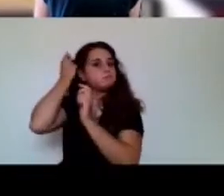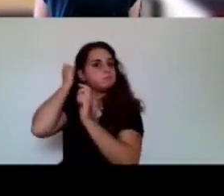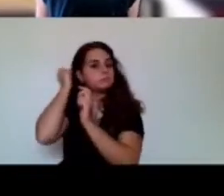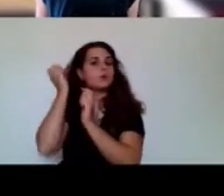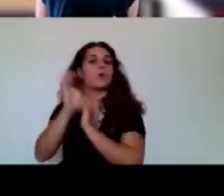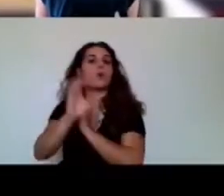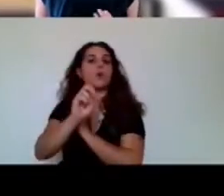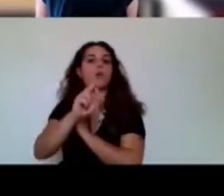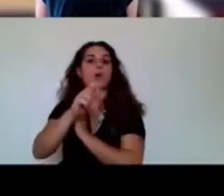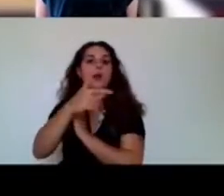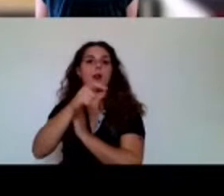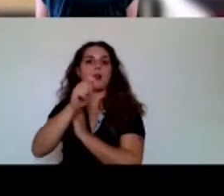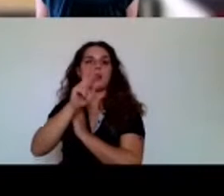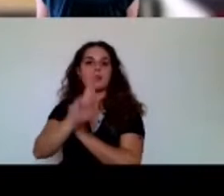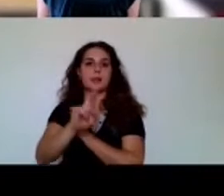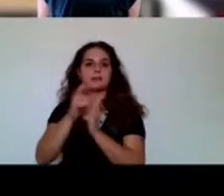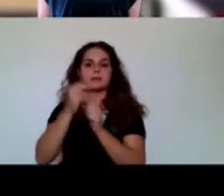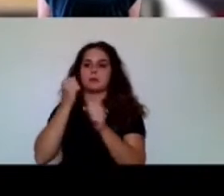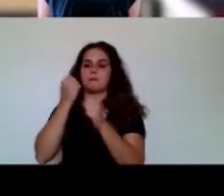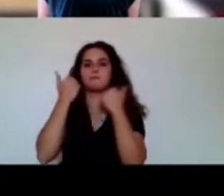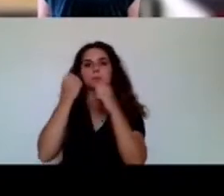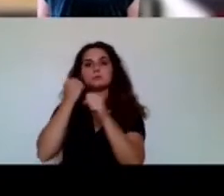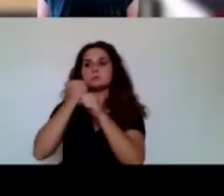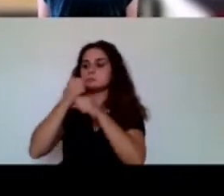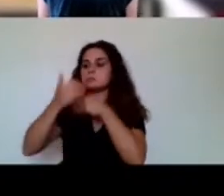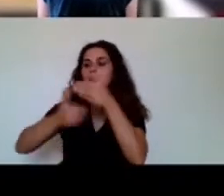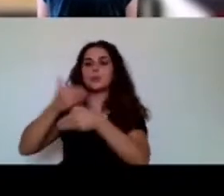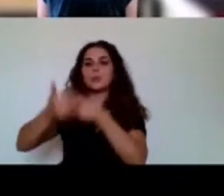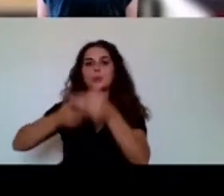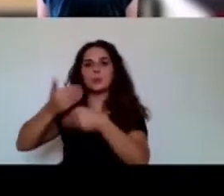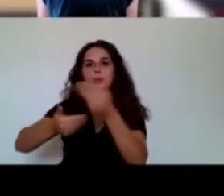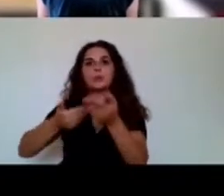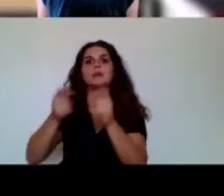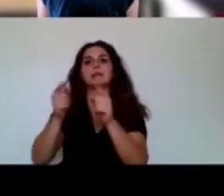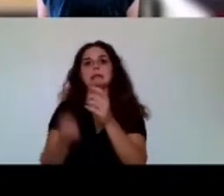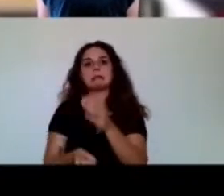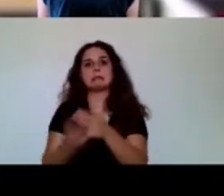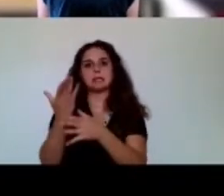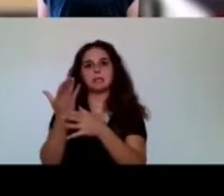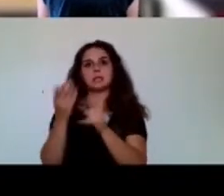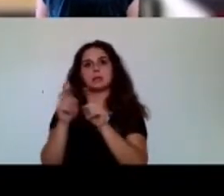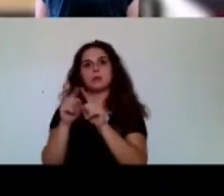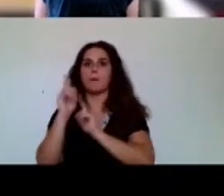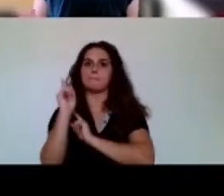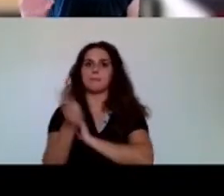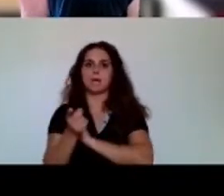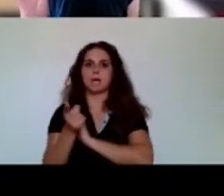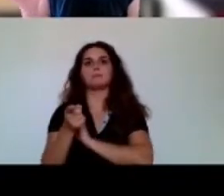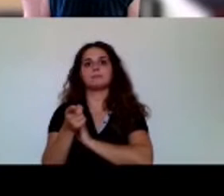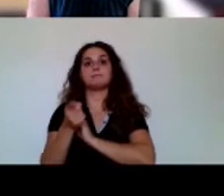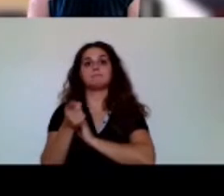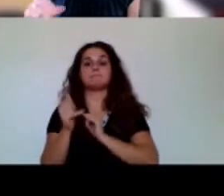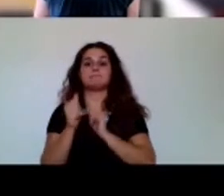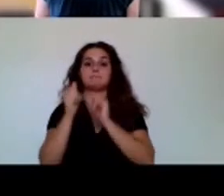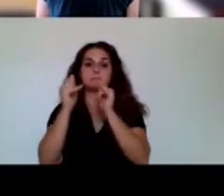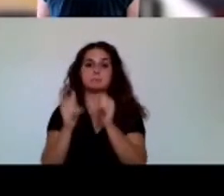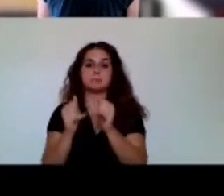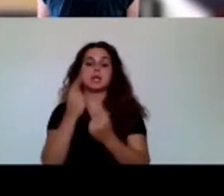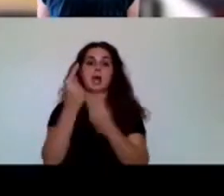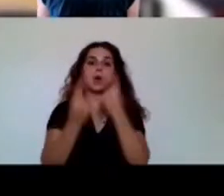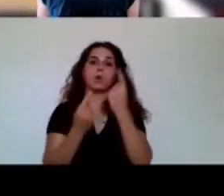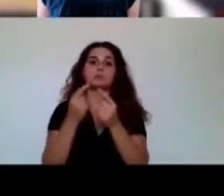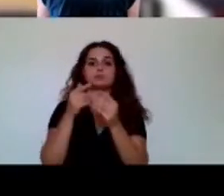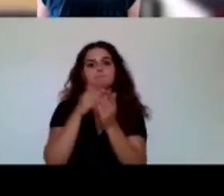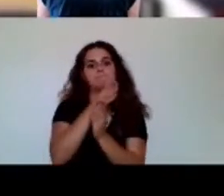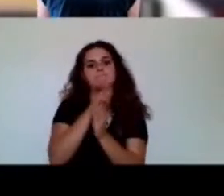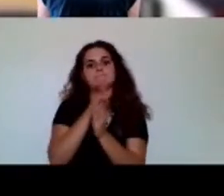cerebral cortex which processes these visual inputs and generates a motor command. Now, there are fairly direct